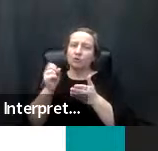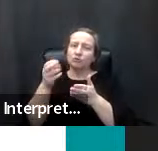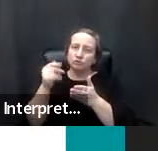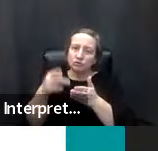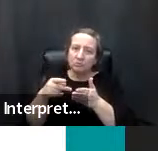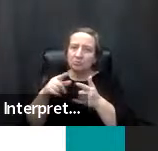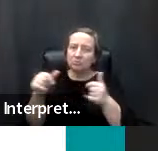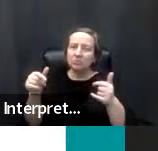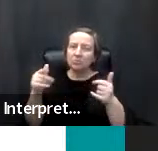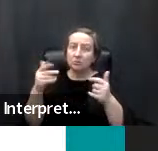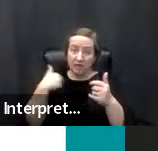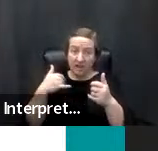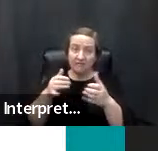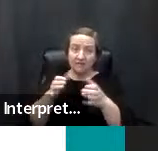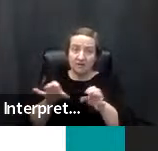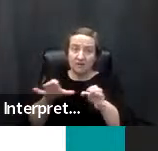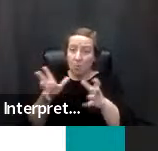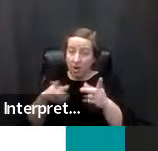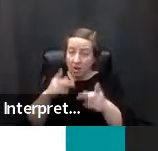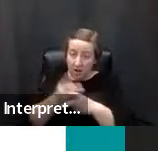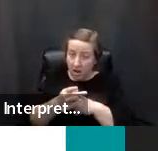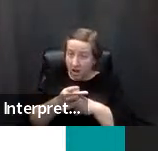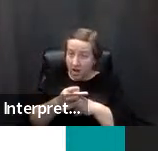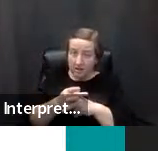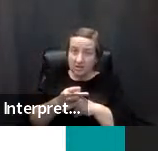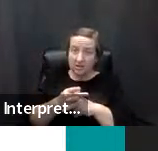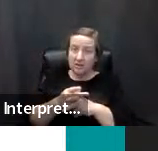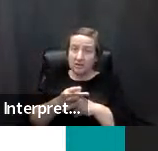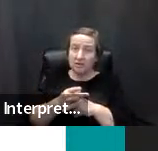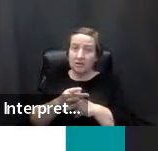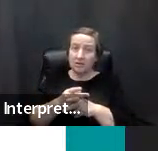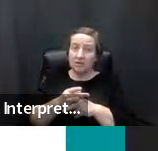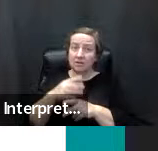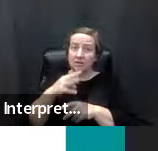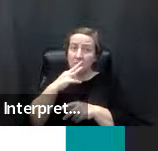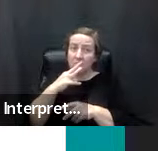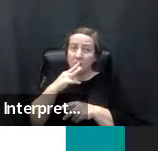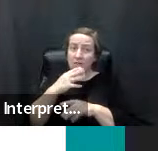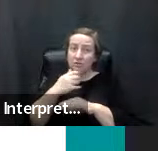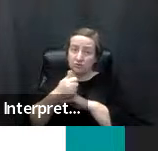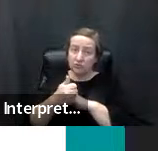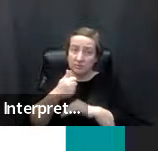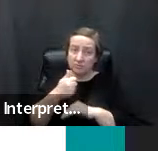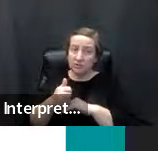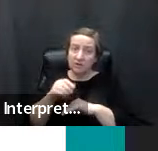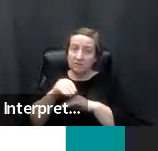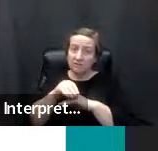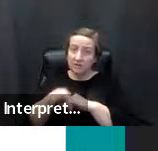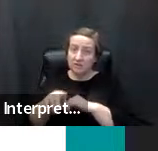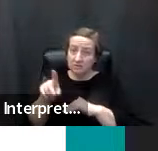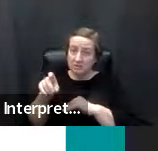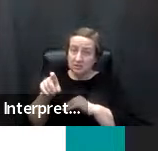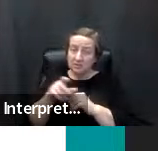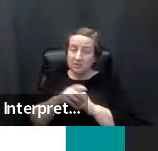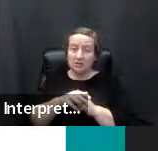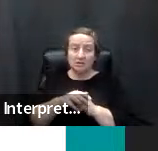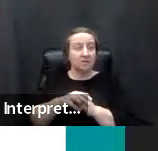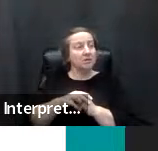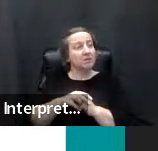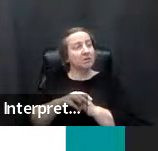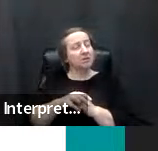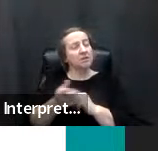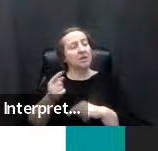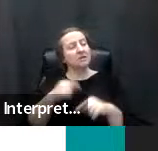mean, do you have that broken down by what kind of water transportation is affected there? Let's go